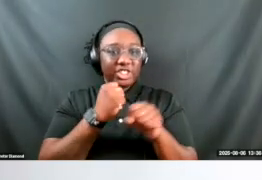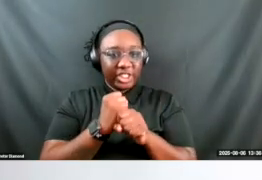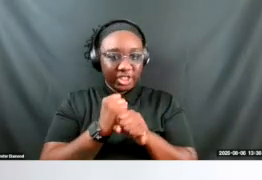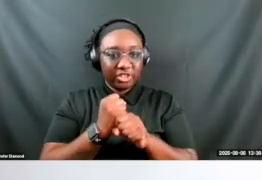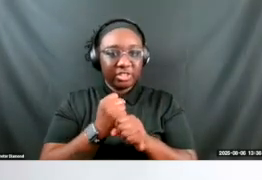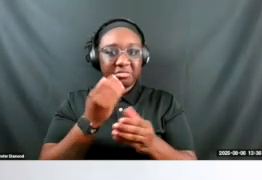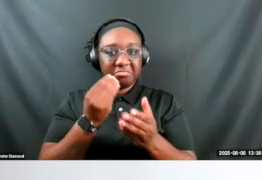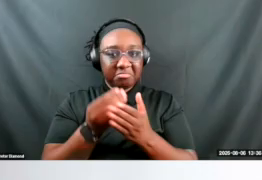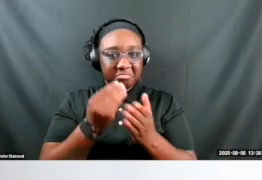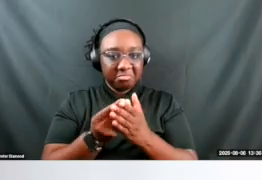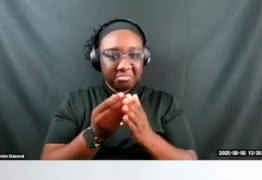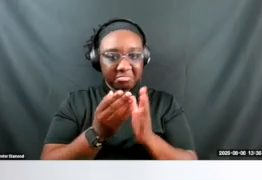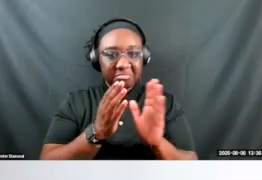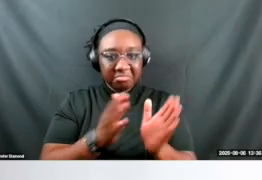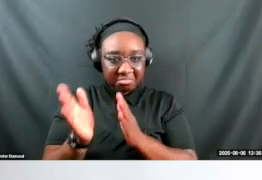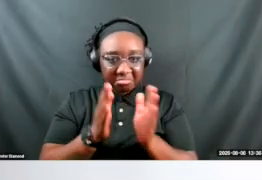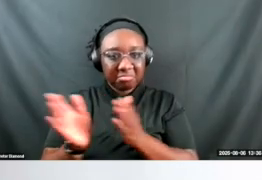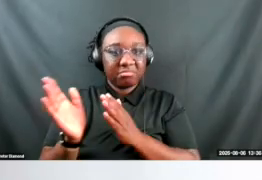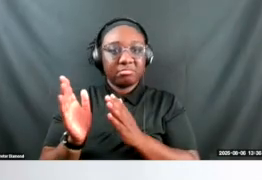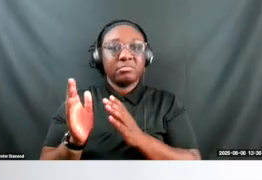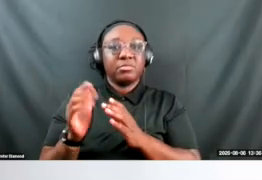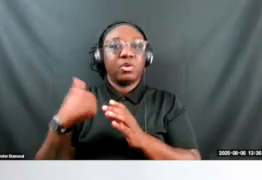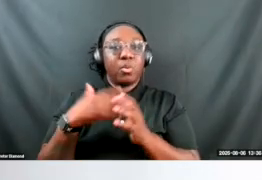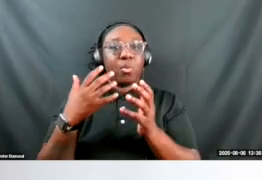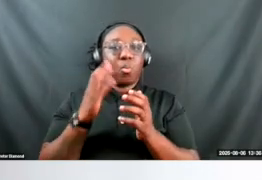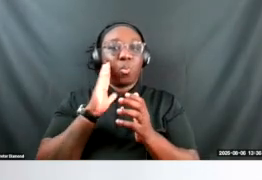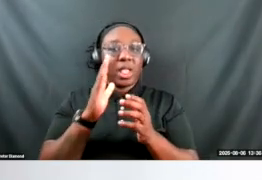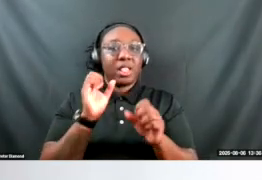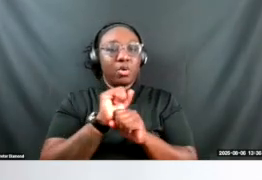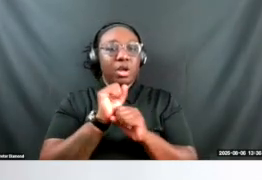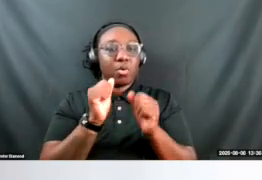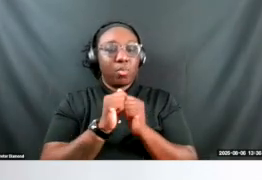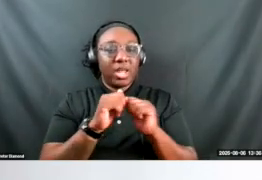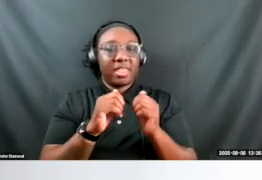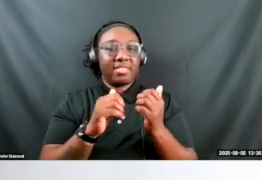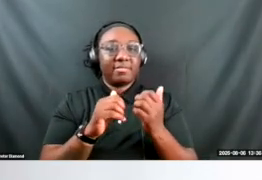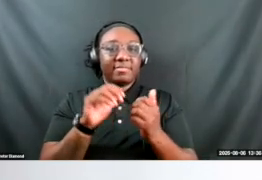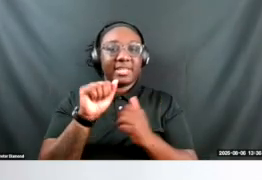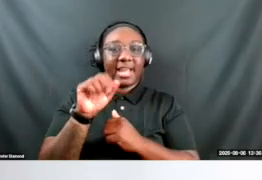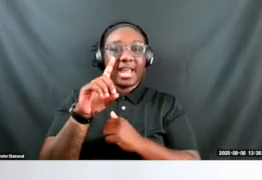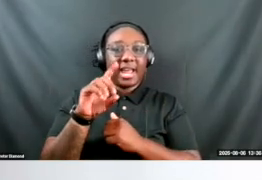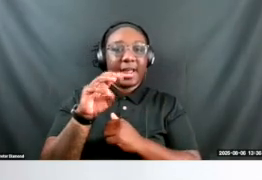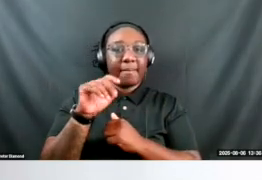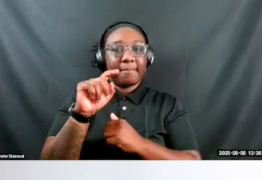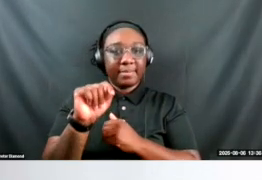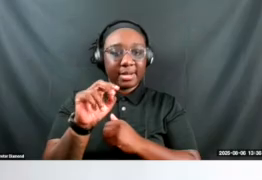with implementing this change and will work with administrators to implement implementation plans and outreach material.